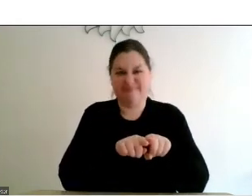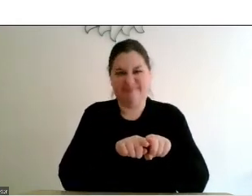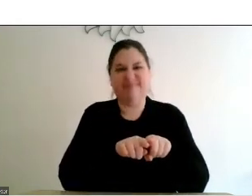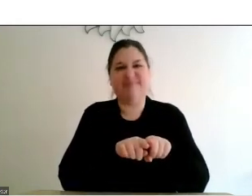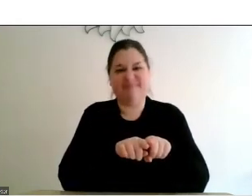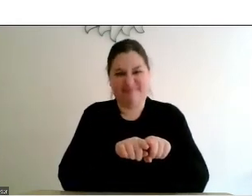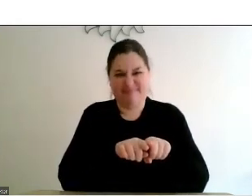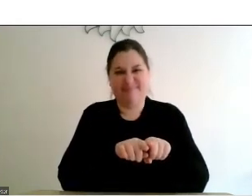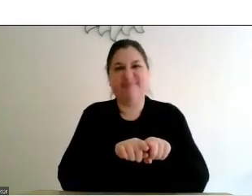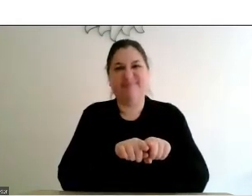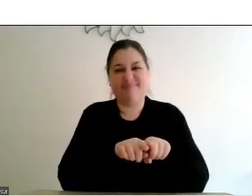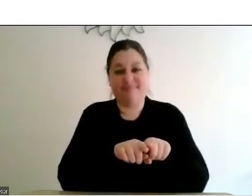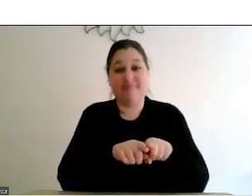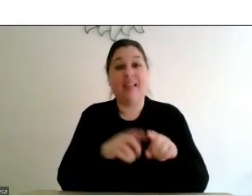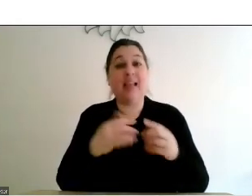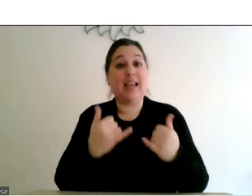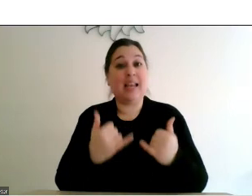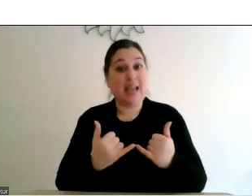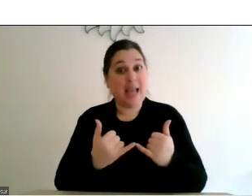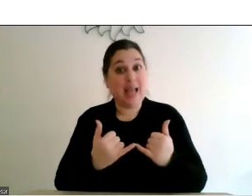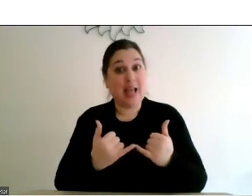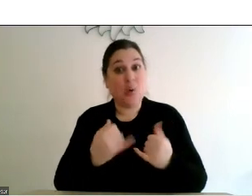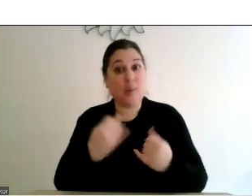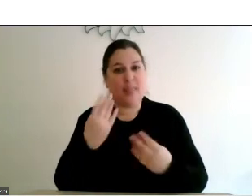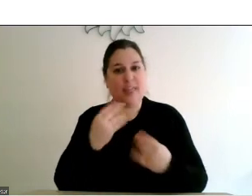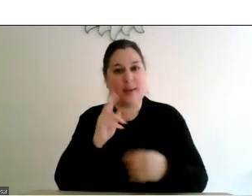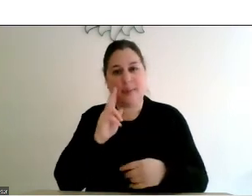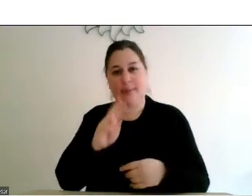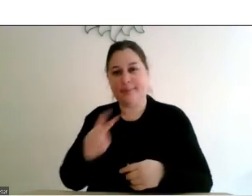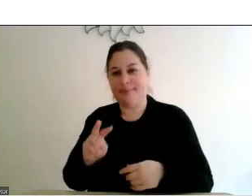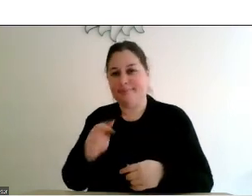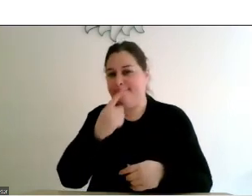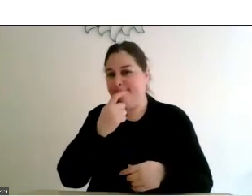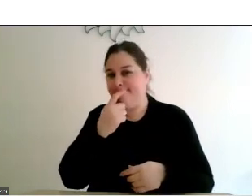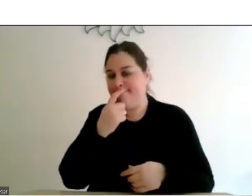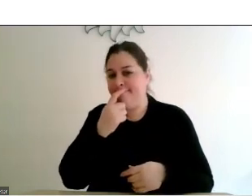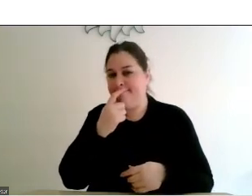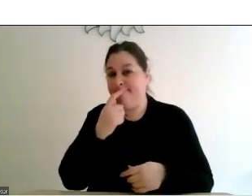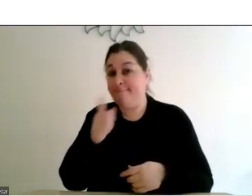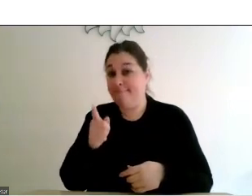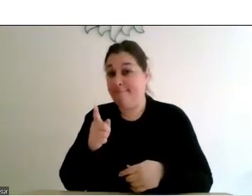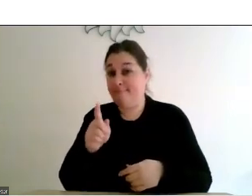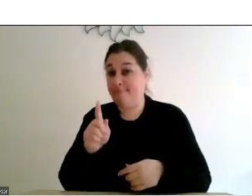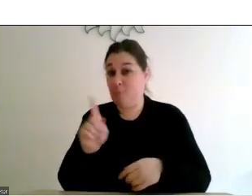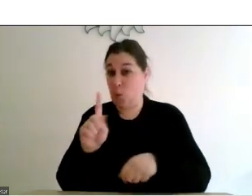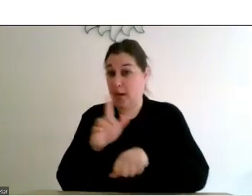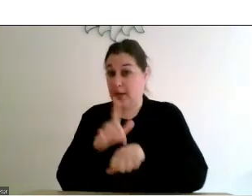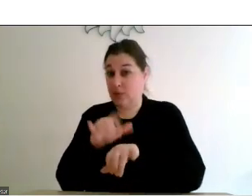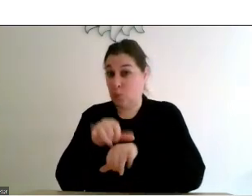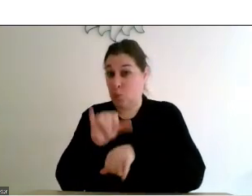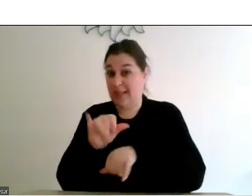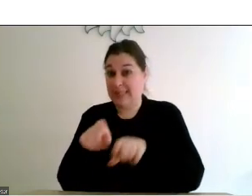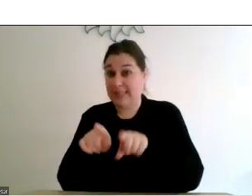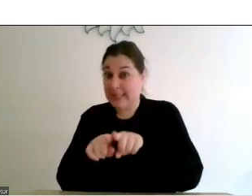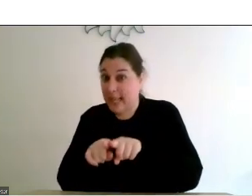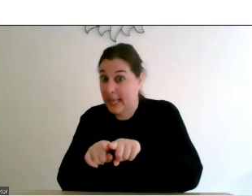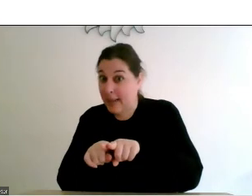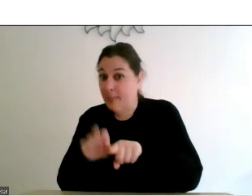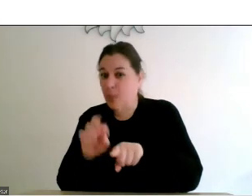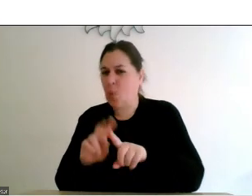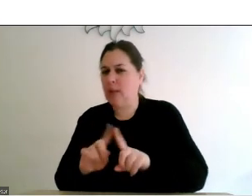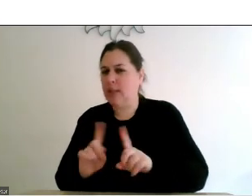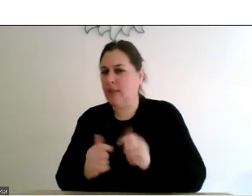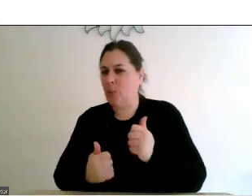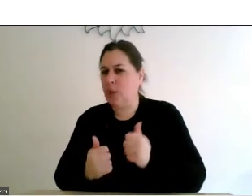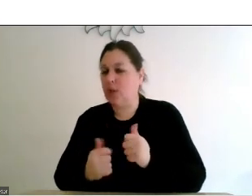be different slopes, so I'm left with 2 options now. Now, the y-intercepts, are they the same or are they different?